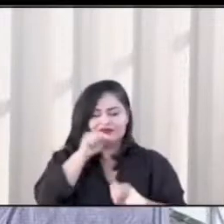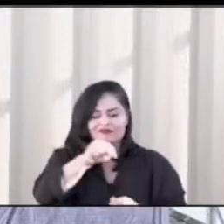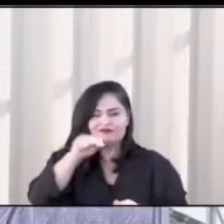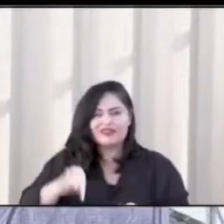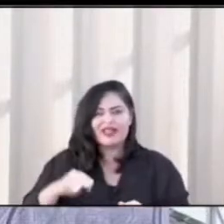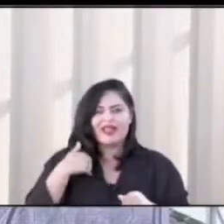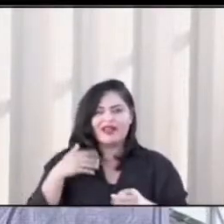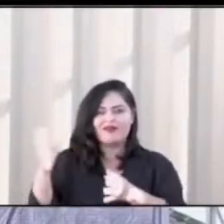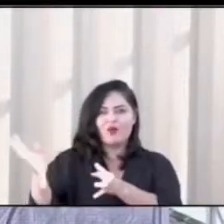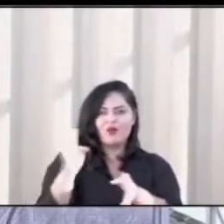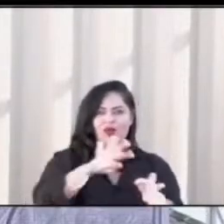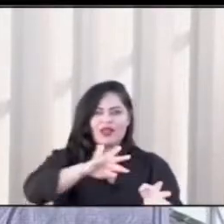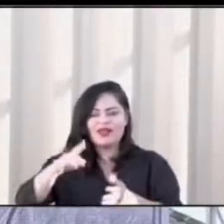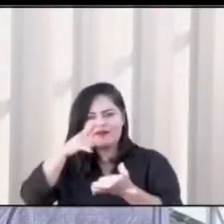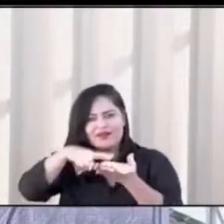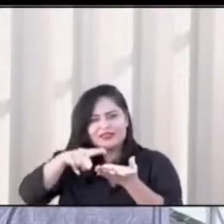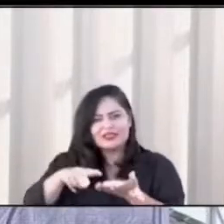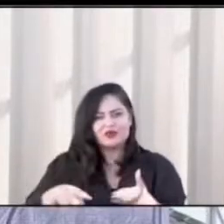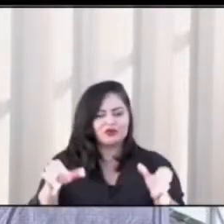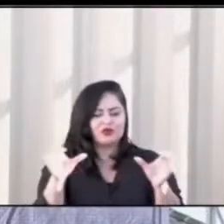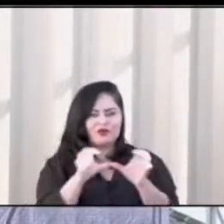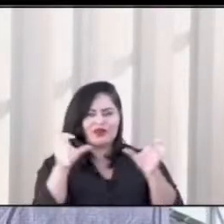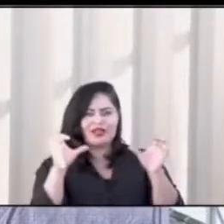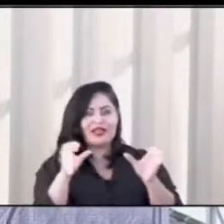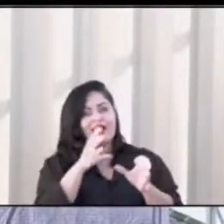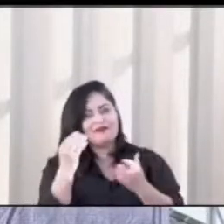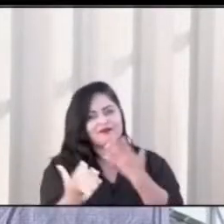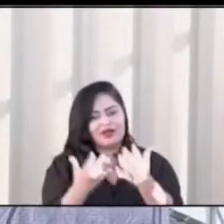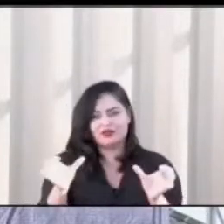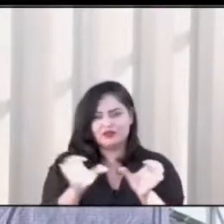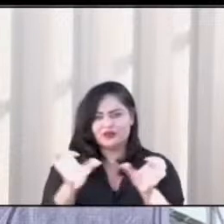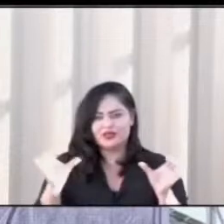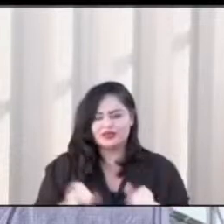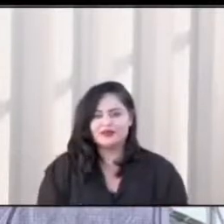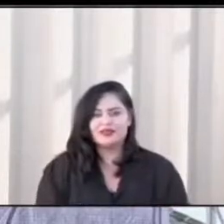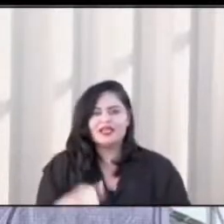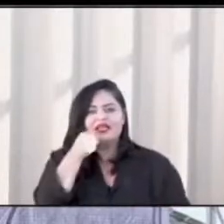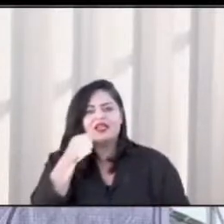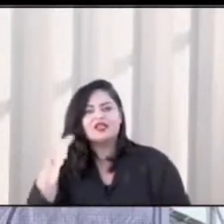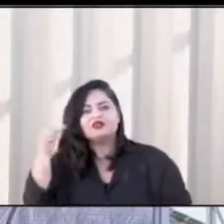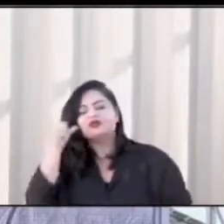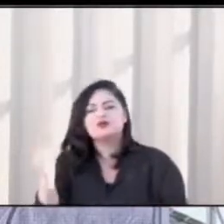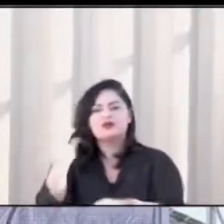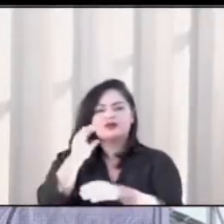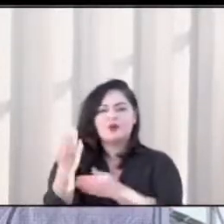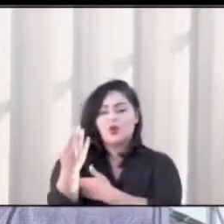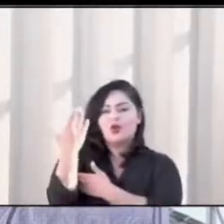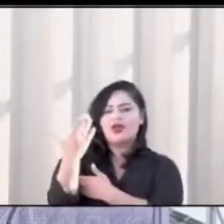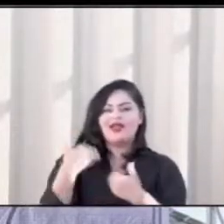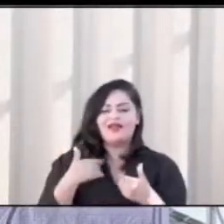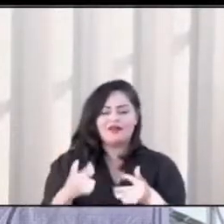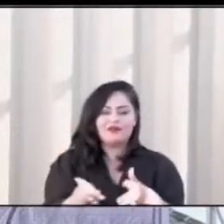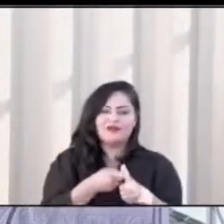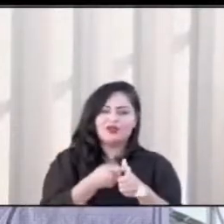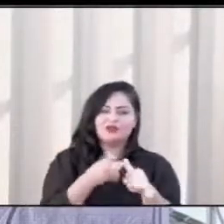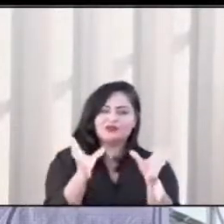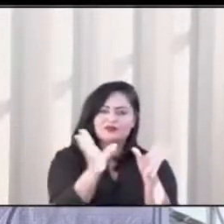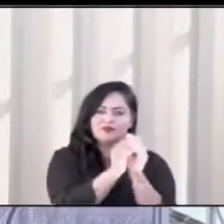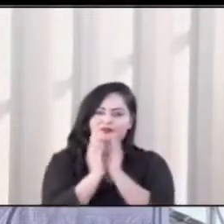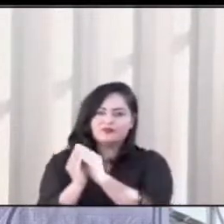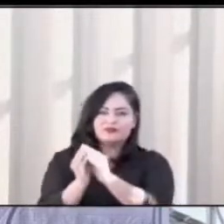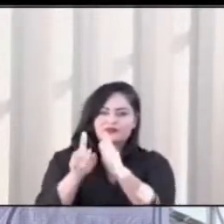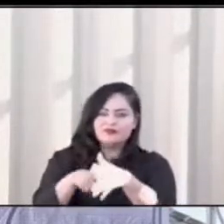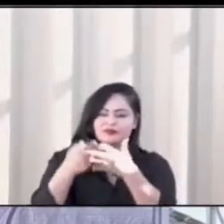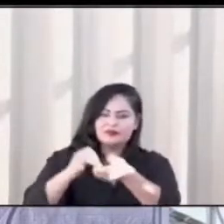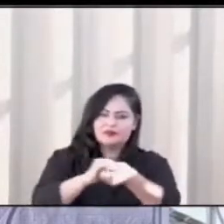wildland fire investigator certifications. Yesterday morning, we had our initial in-briefing and began collaborating with our